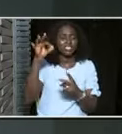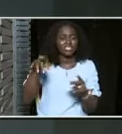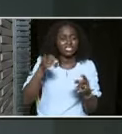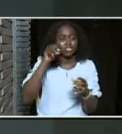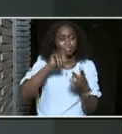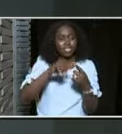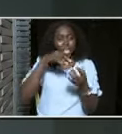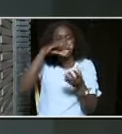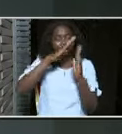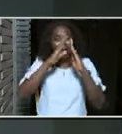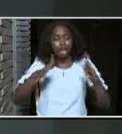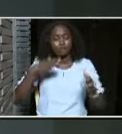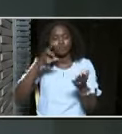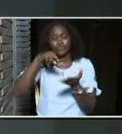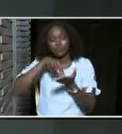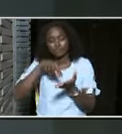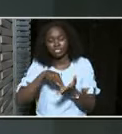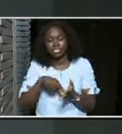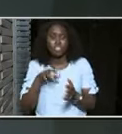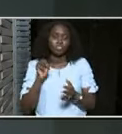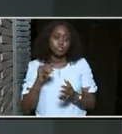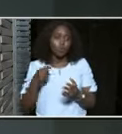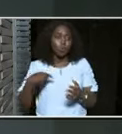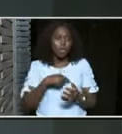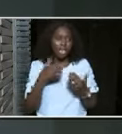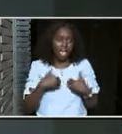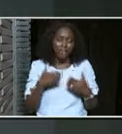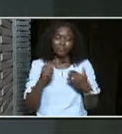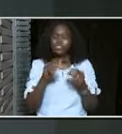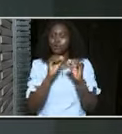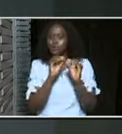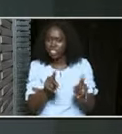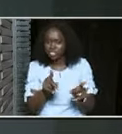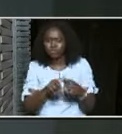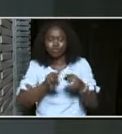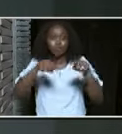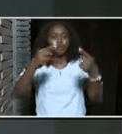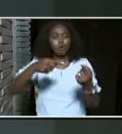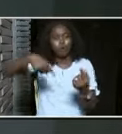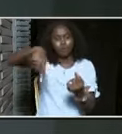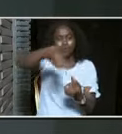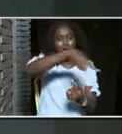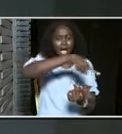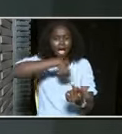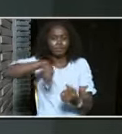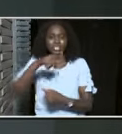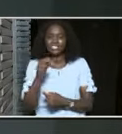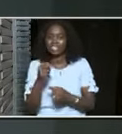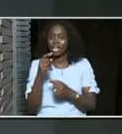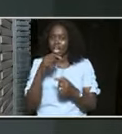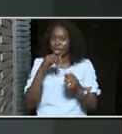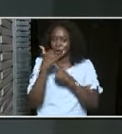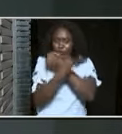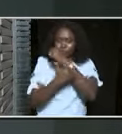that we have the opportunity to go around in this country, to make